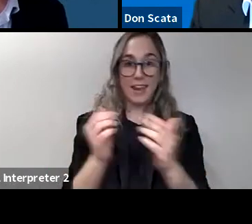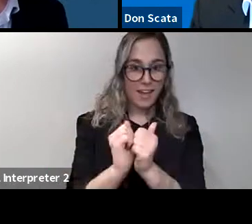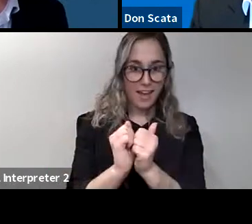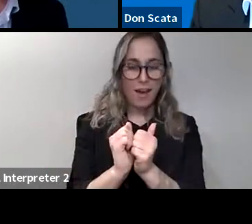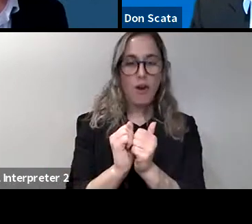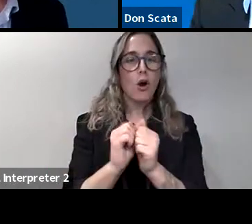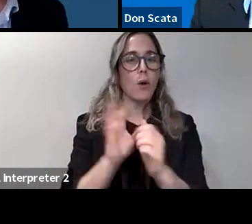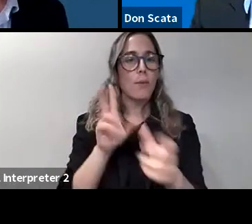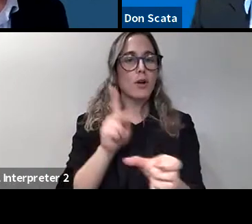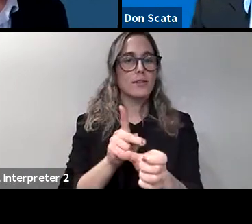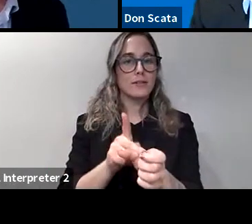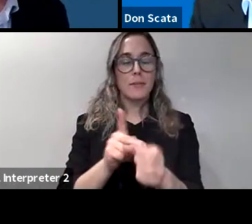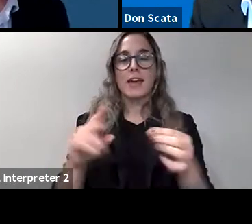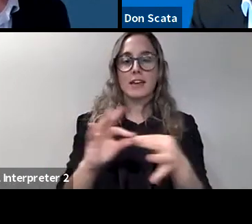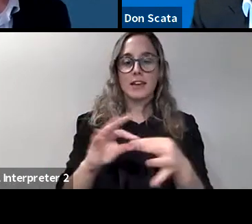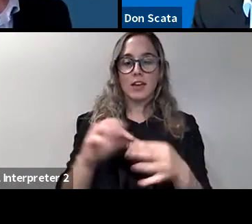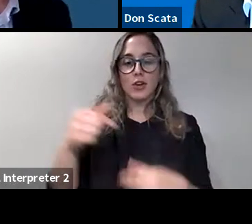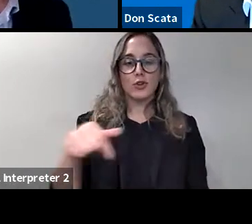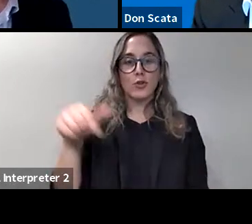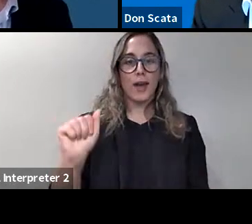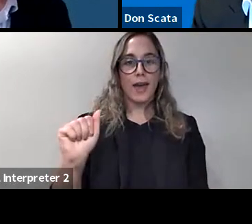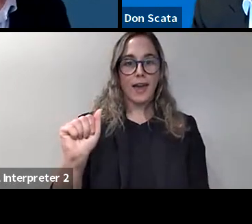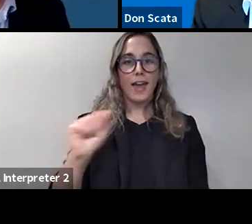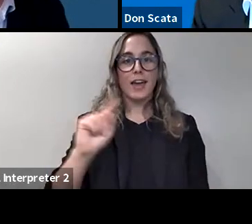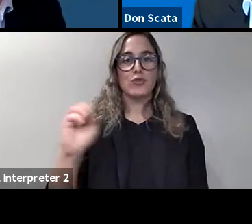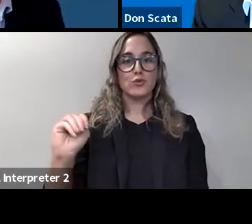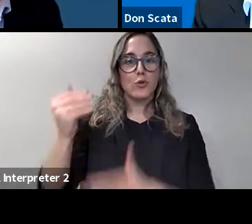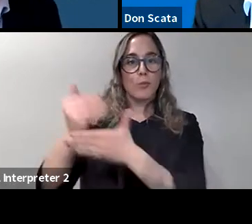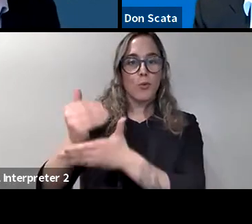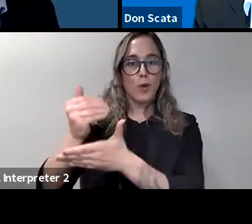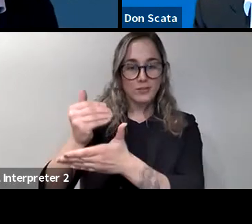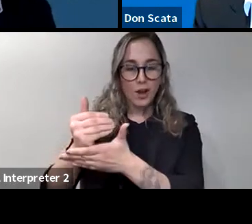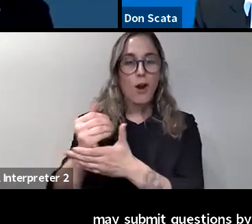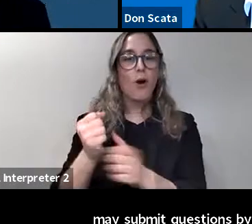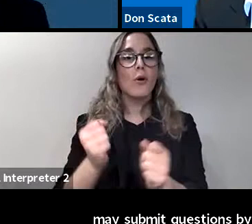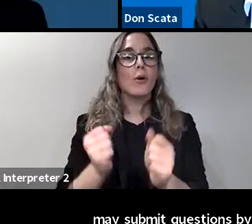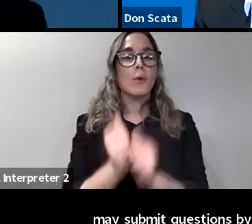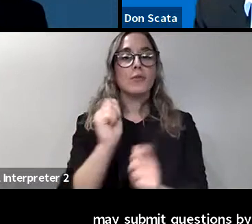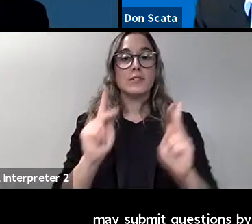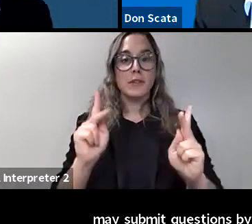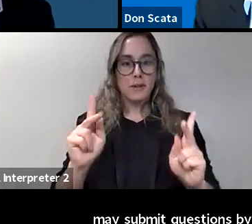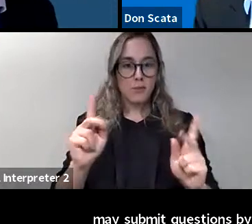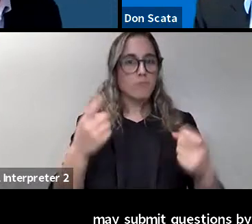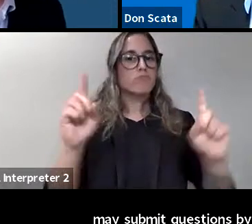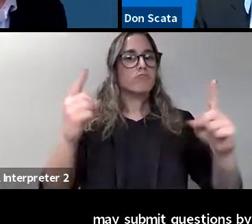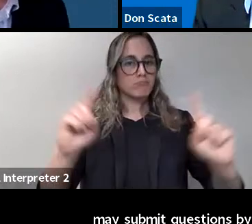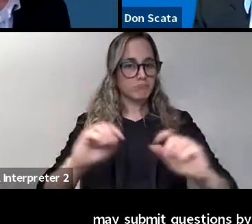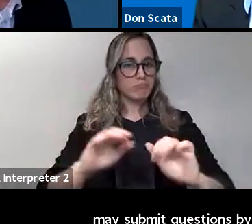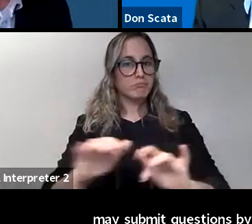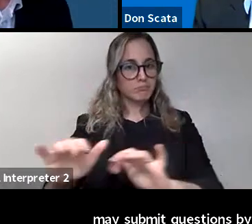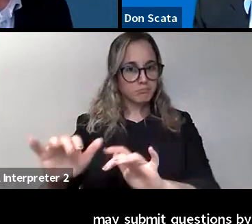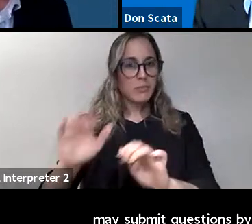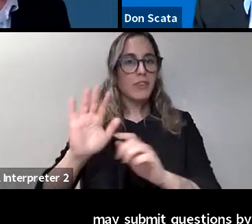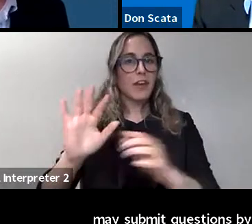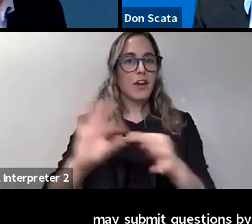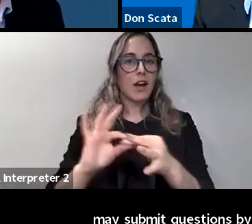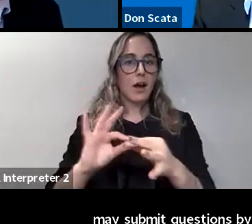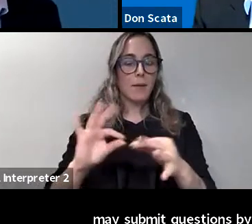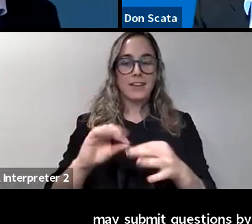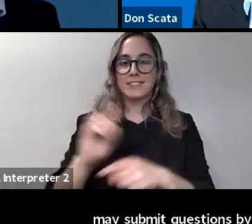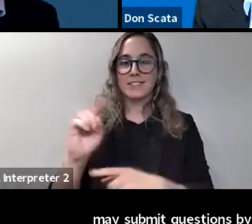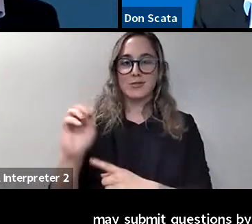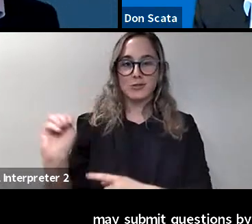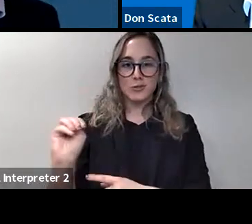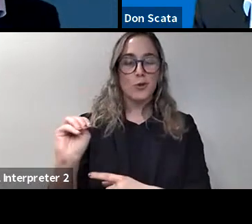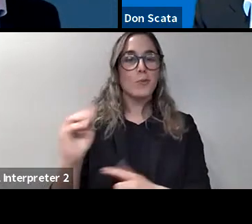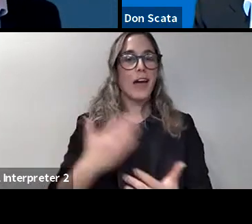icon at the bottom of the Zoom window. A lot of people have been doing this successfully. And so we're glad to see